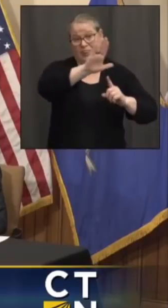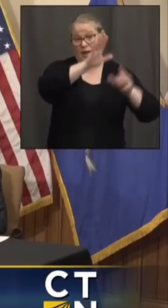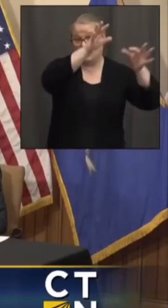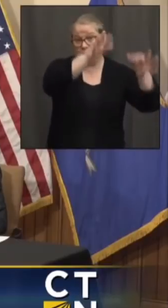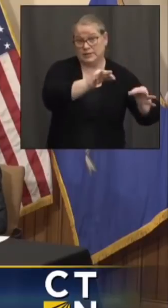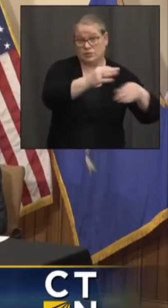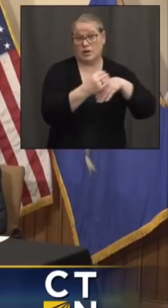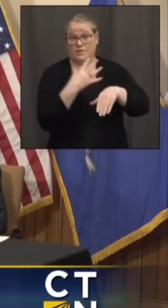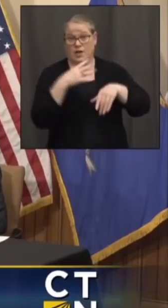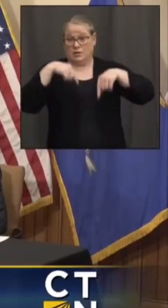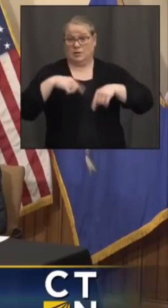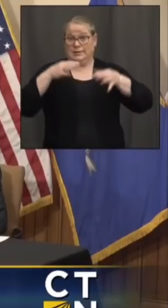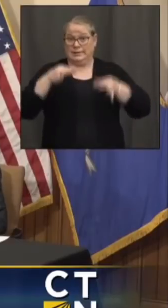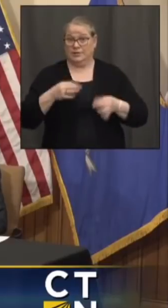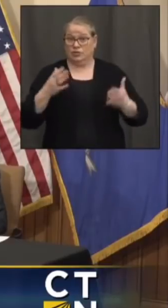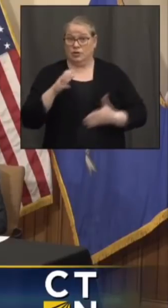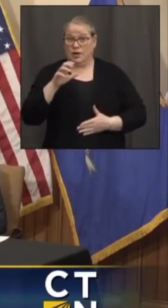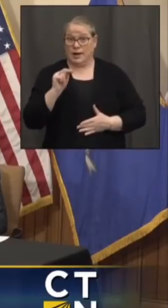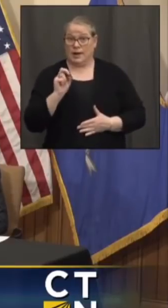your decision here in Connecticut?